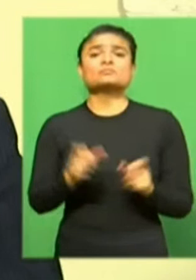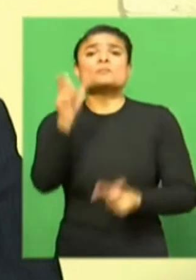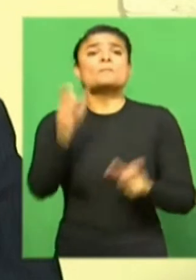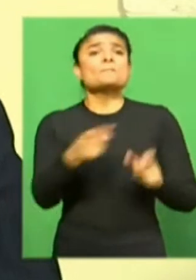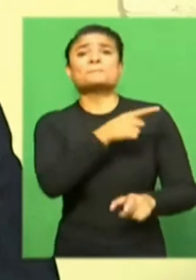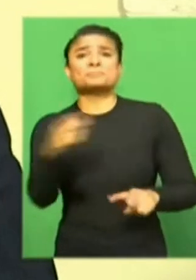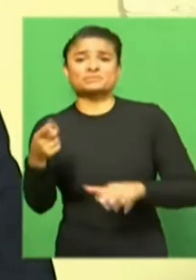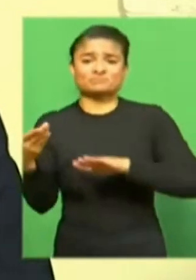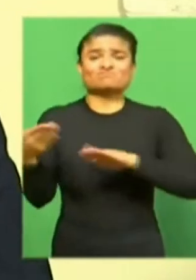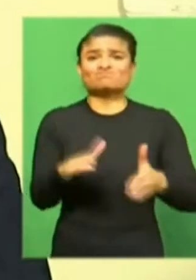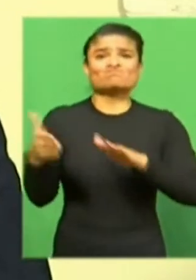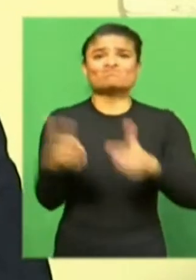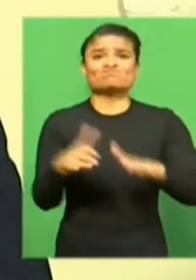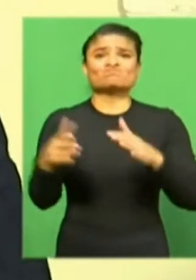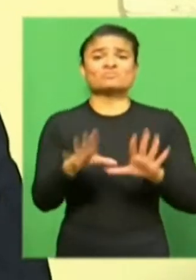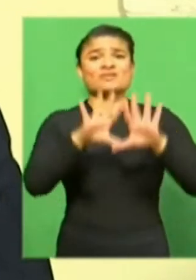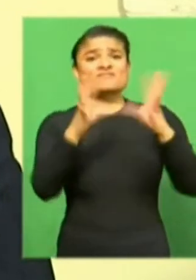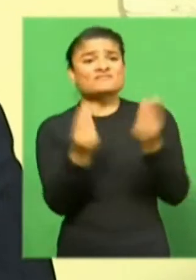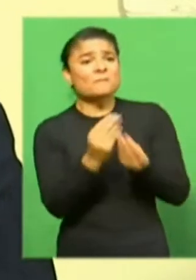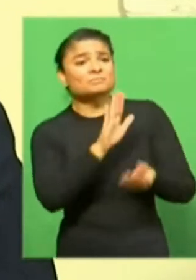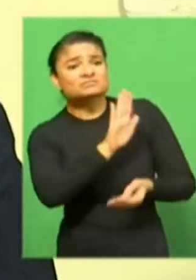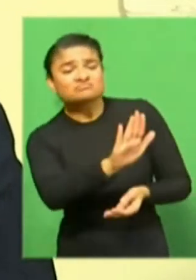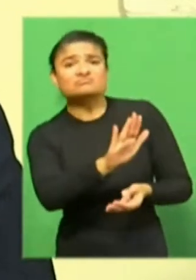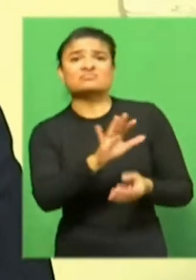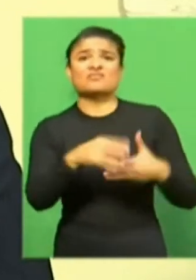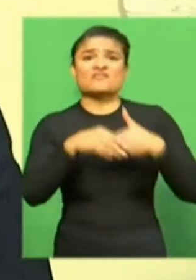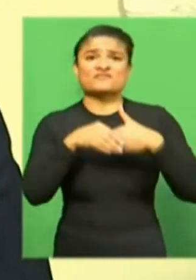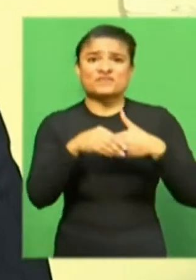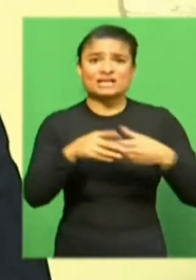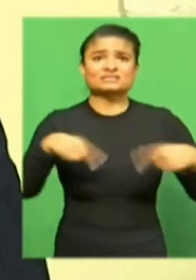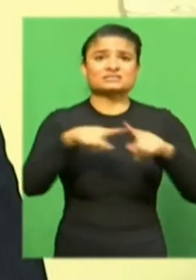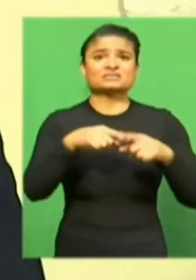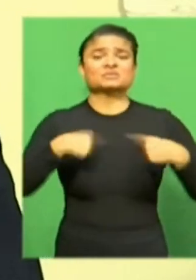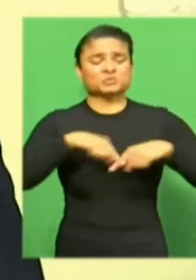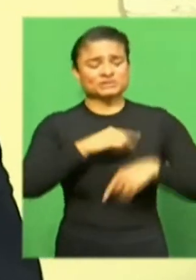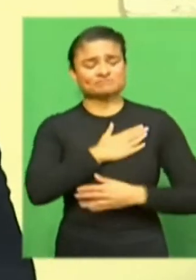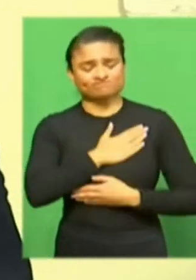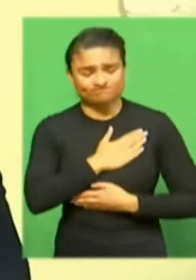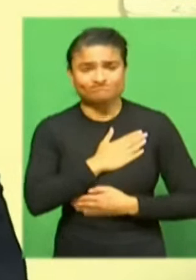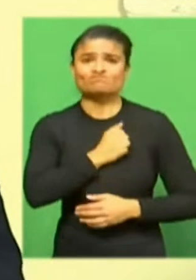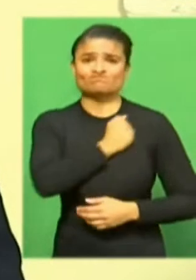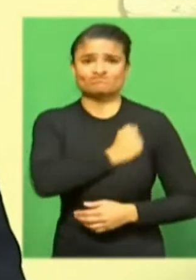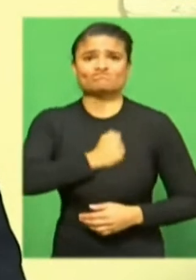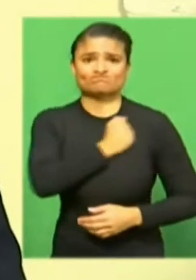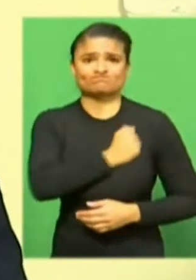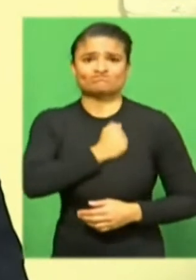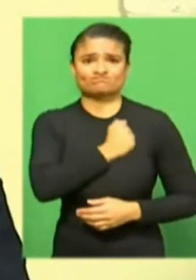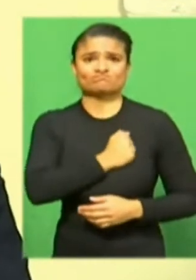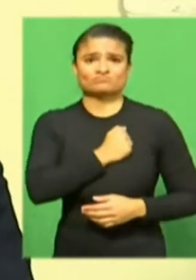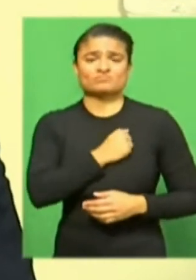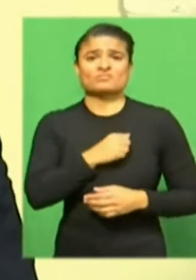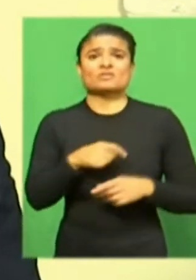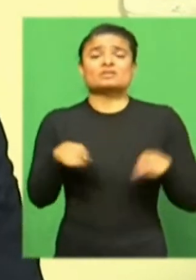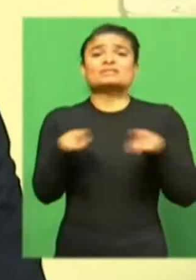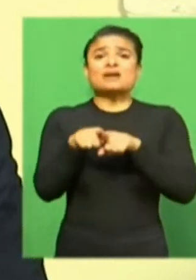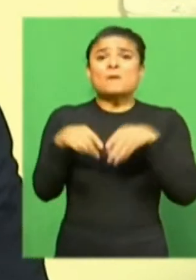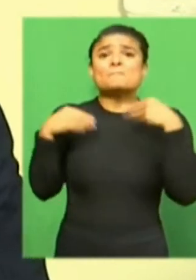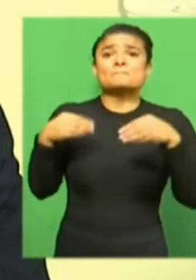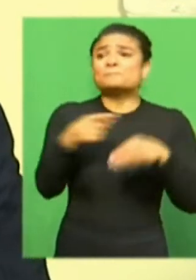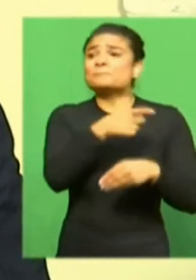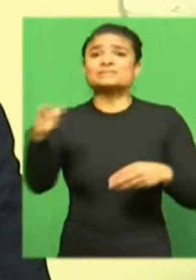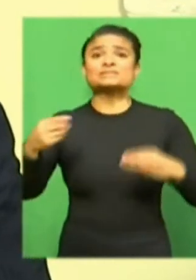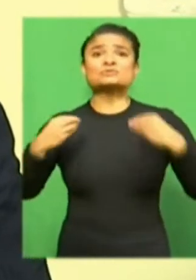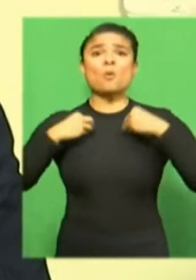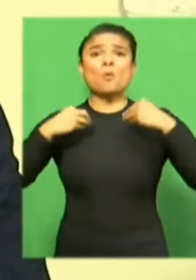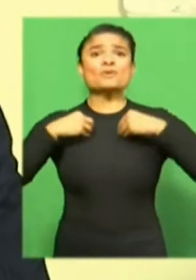have lost their loved ones. I also speak of the business owner who in a single day